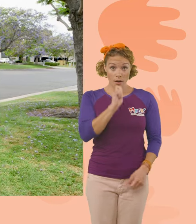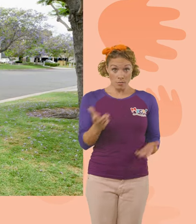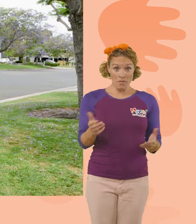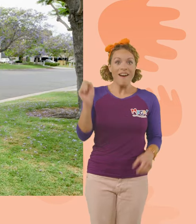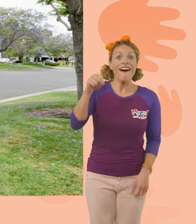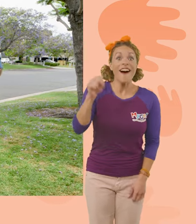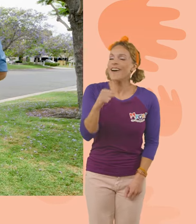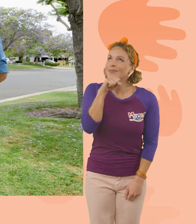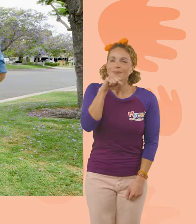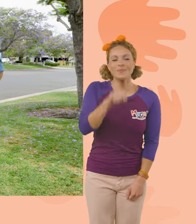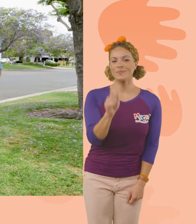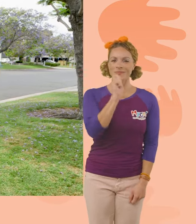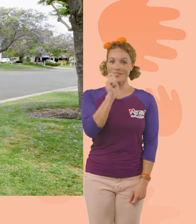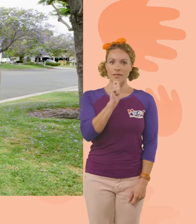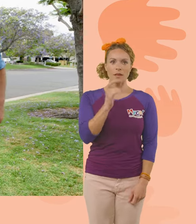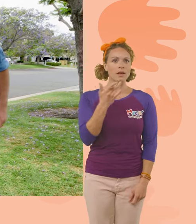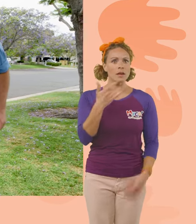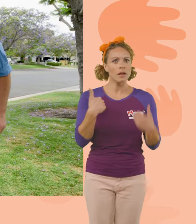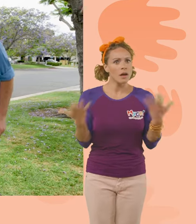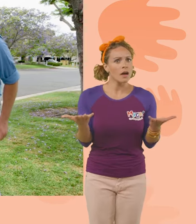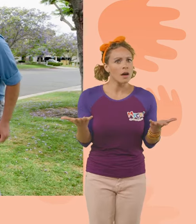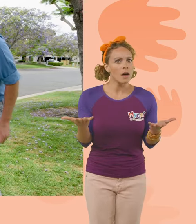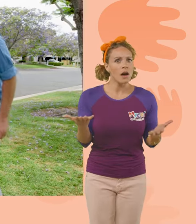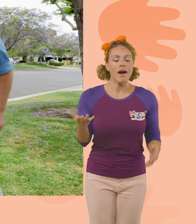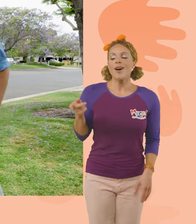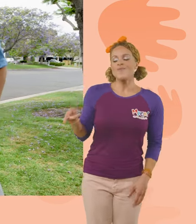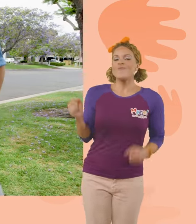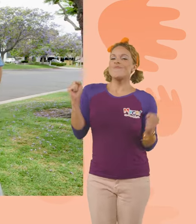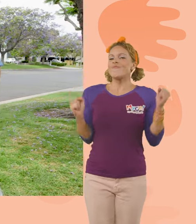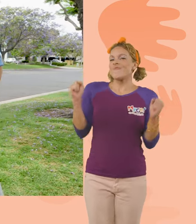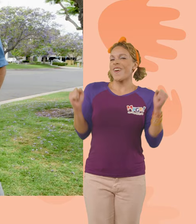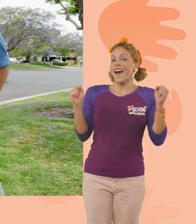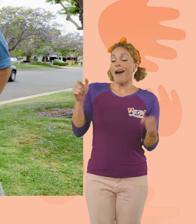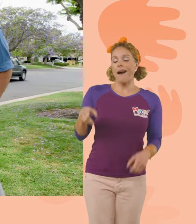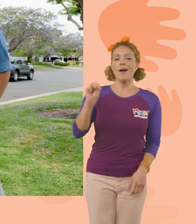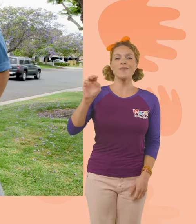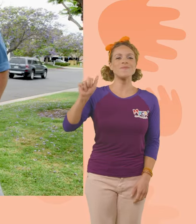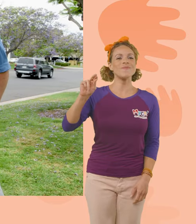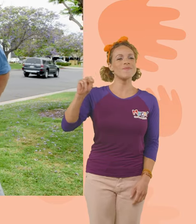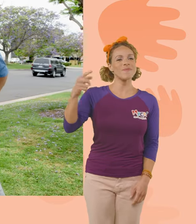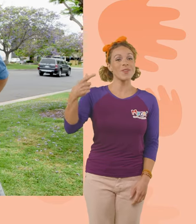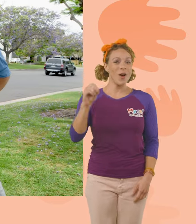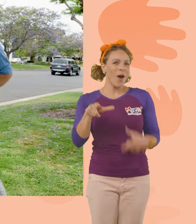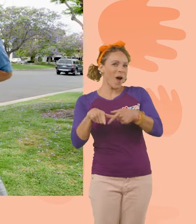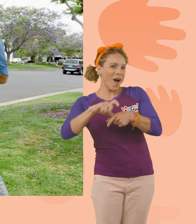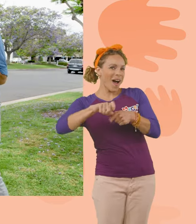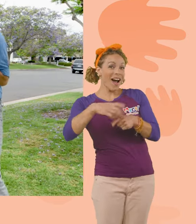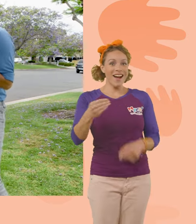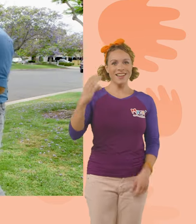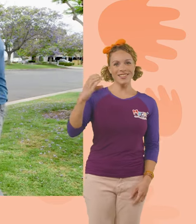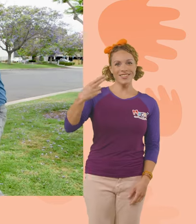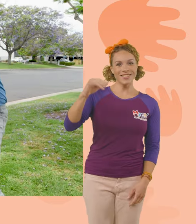popsicle? Yeah, I love popsicles. What flavor do you have? This is cha-cha-cha. It's mango, pineapple, and